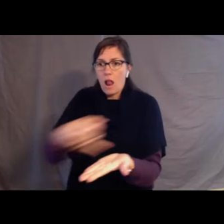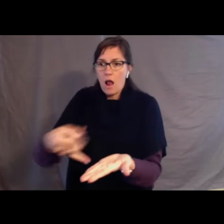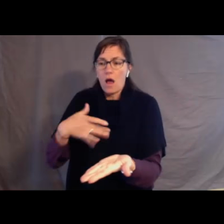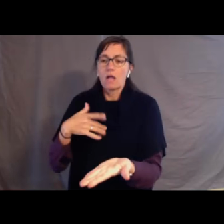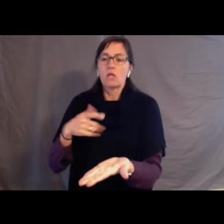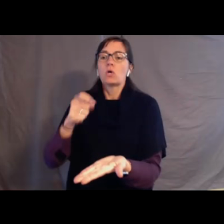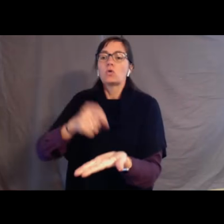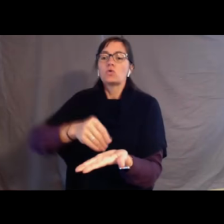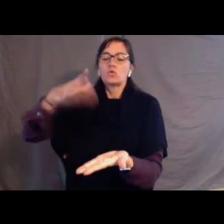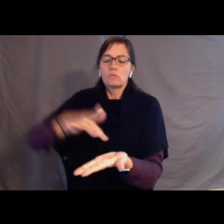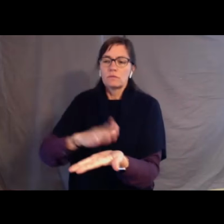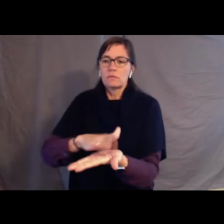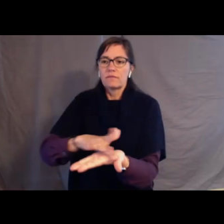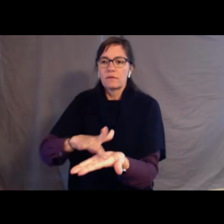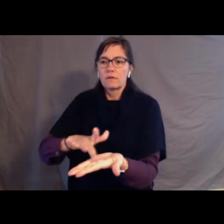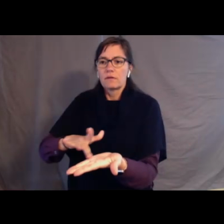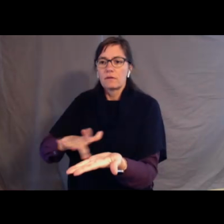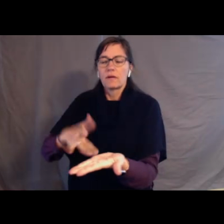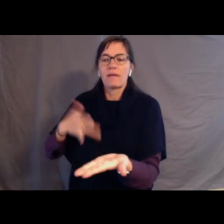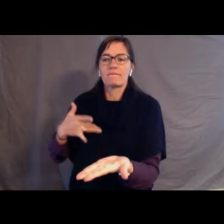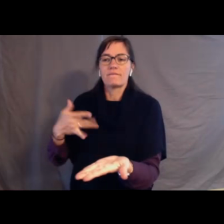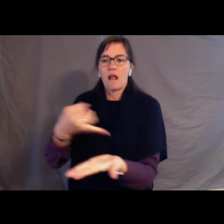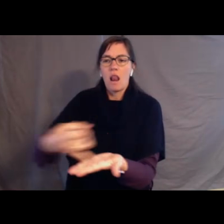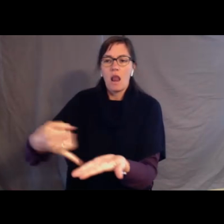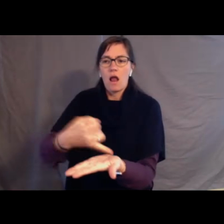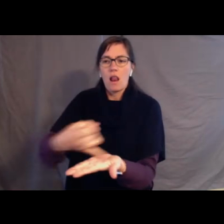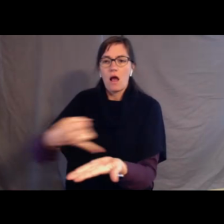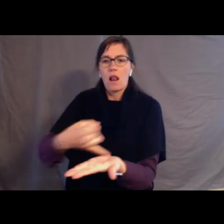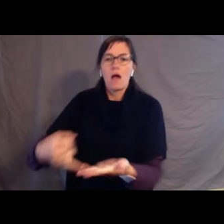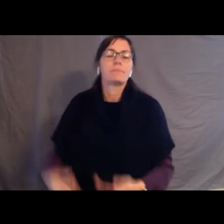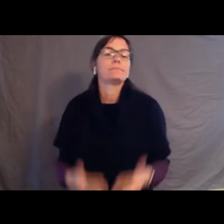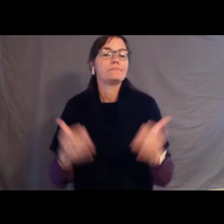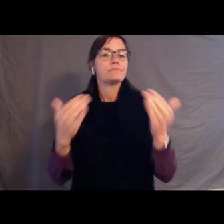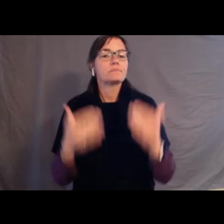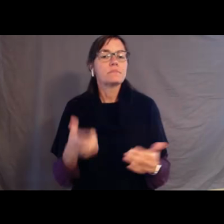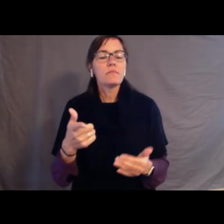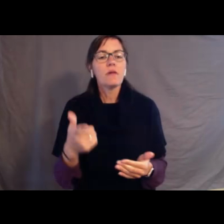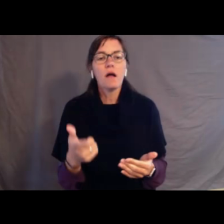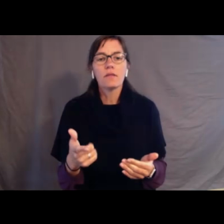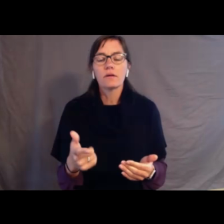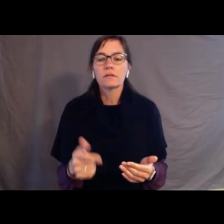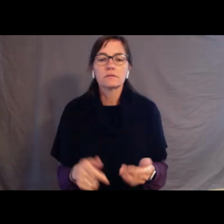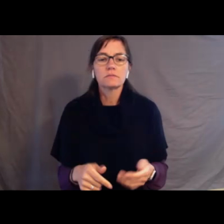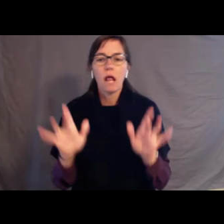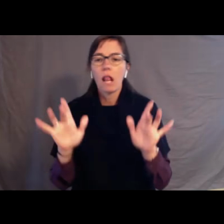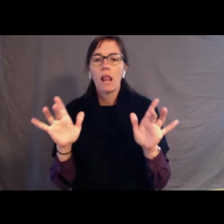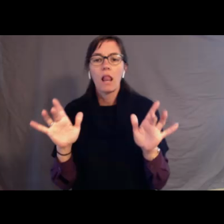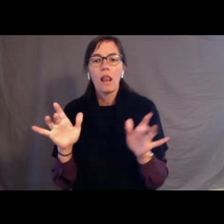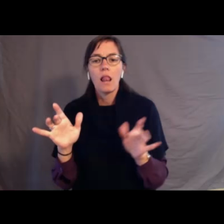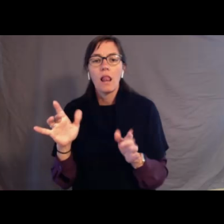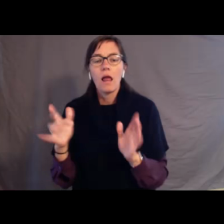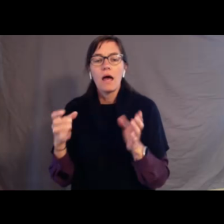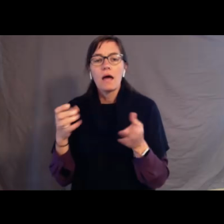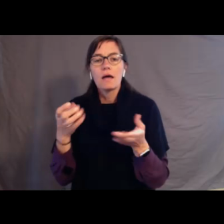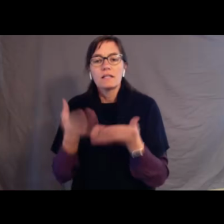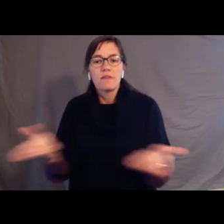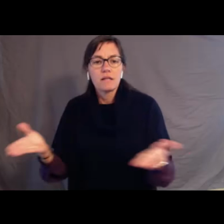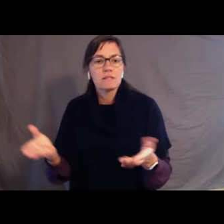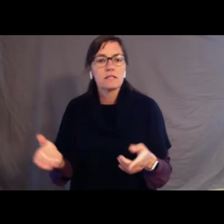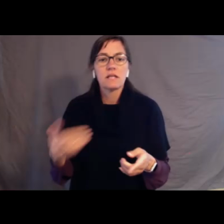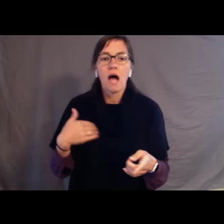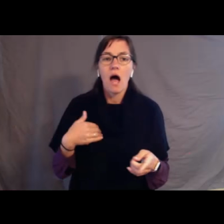writing. Again, some other low-tech devices here. This is a rocker plate switch on the left. But if